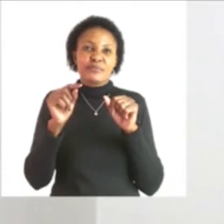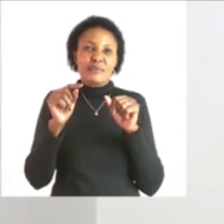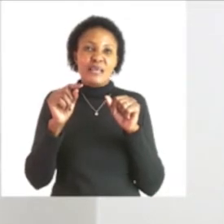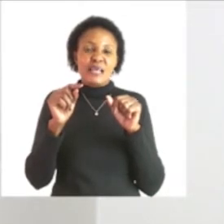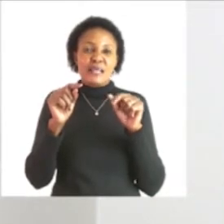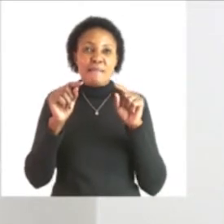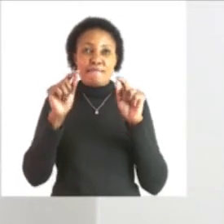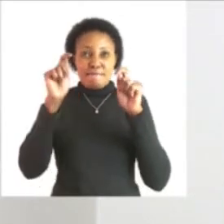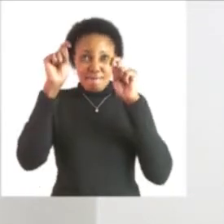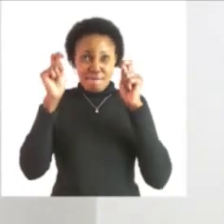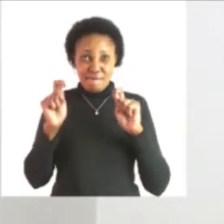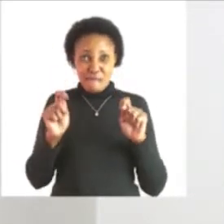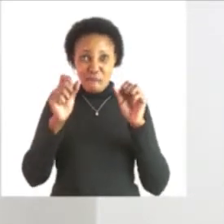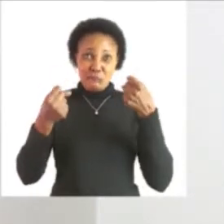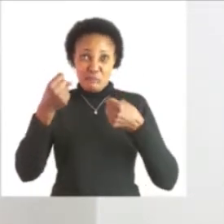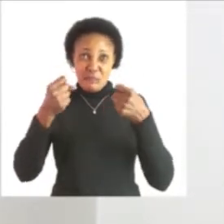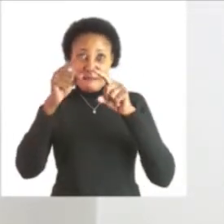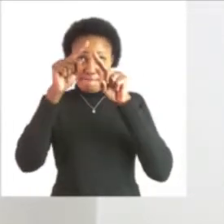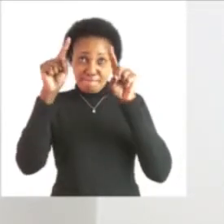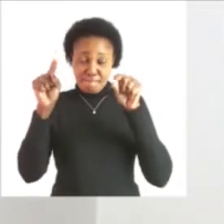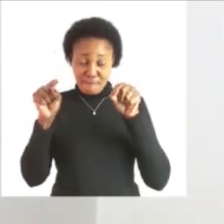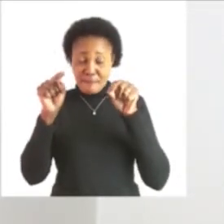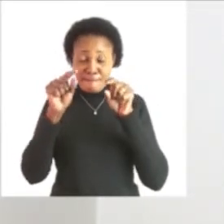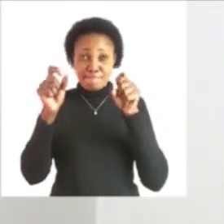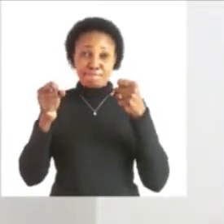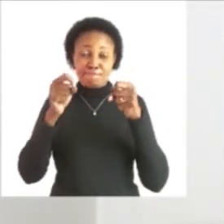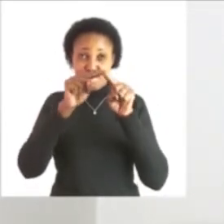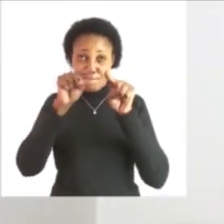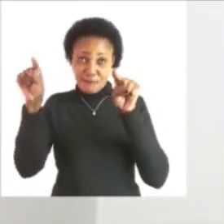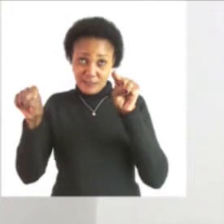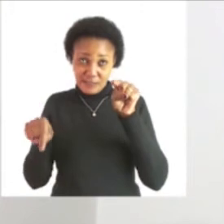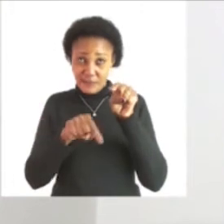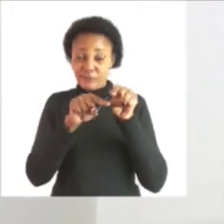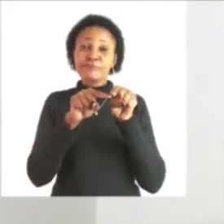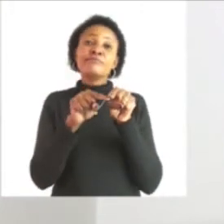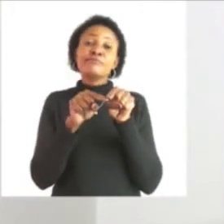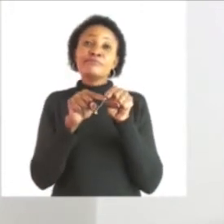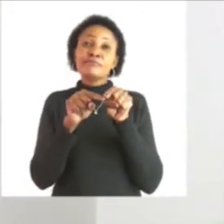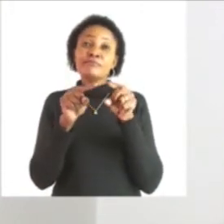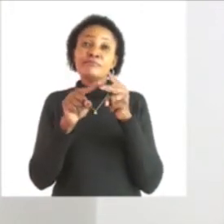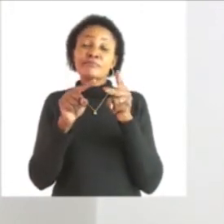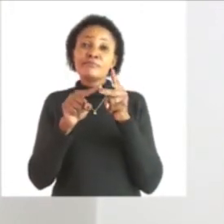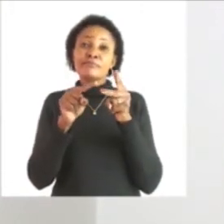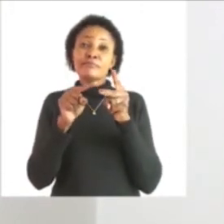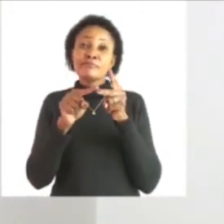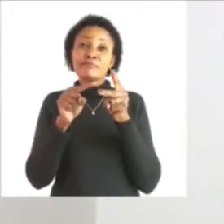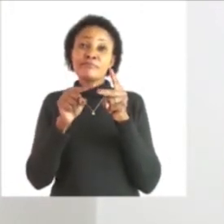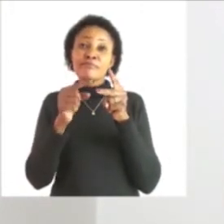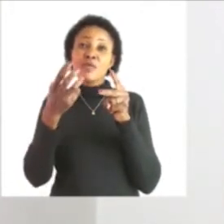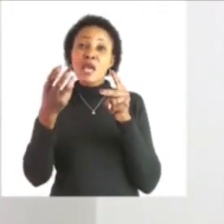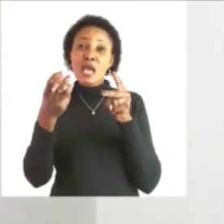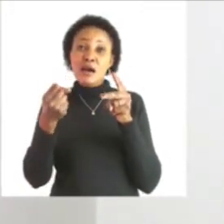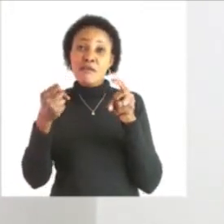rectangle. So it's explaining what type of a shape this van is. And this van